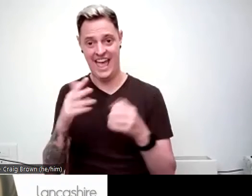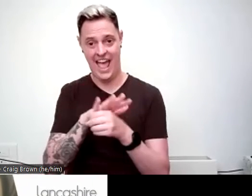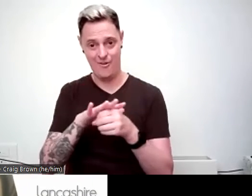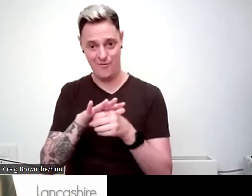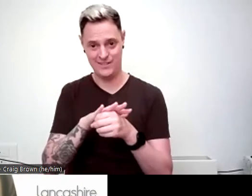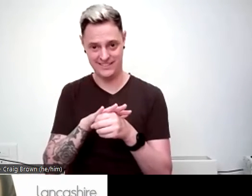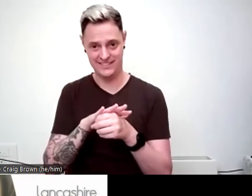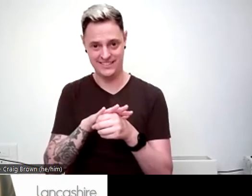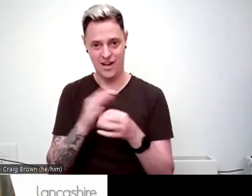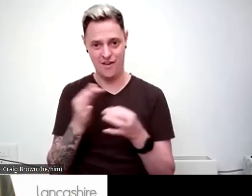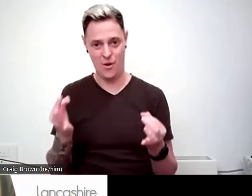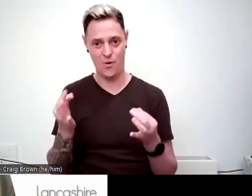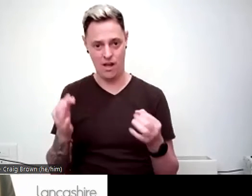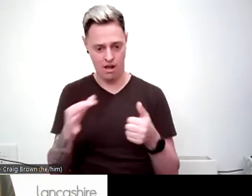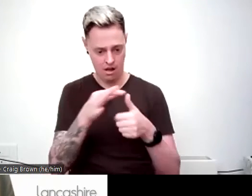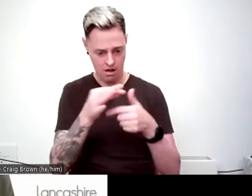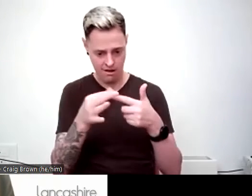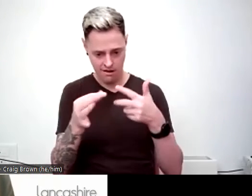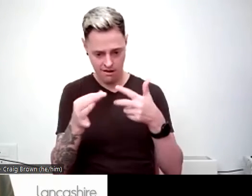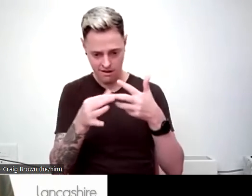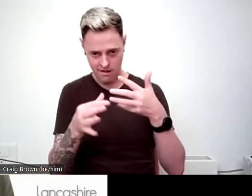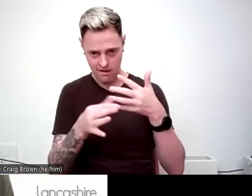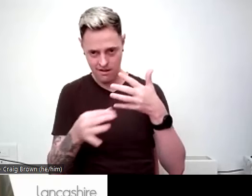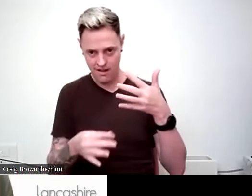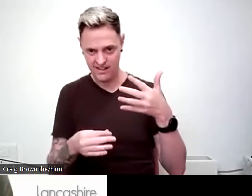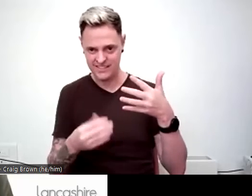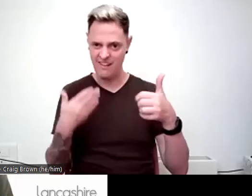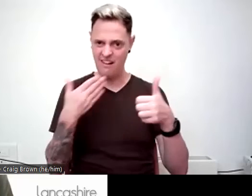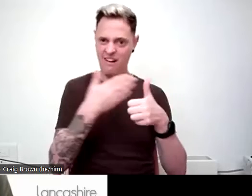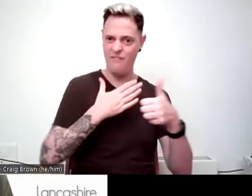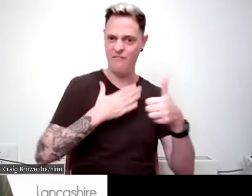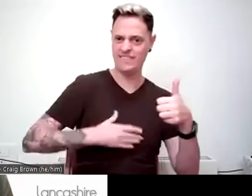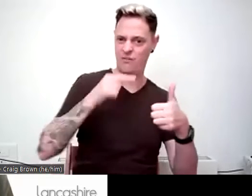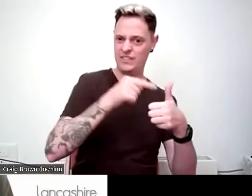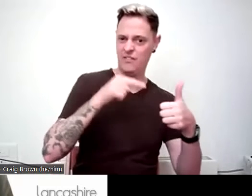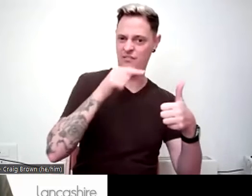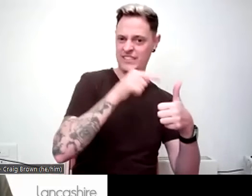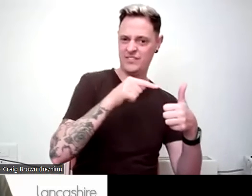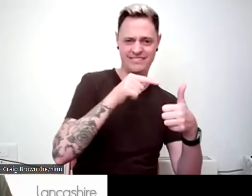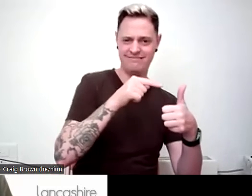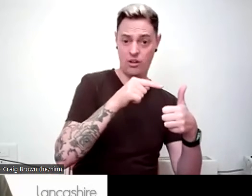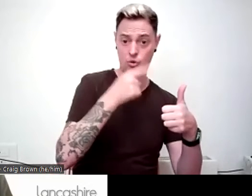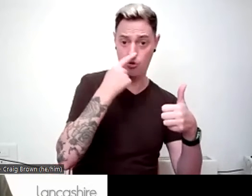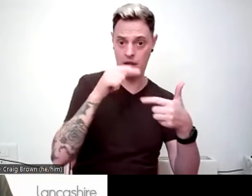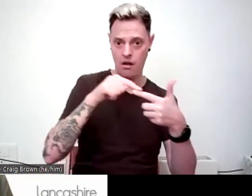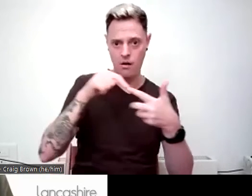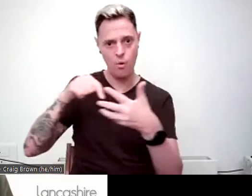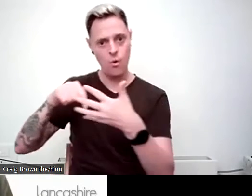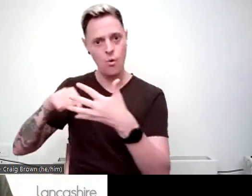one of them. So there's so much out there that you could be doing other than that physical side.